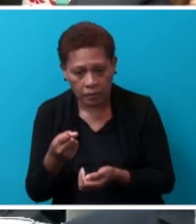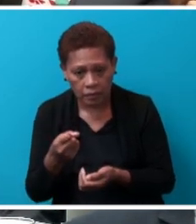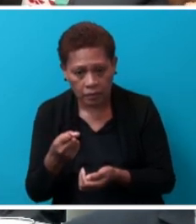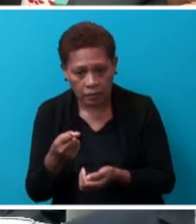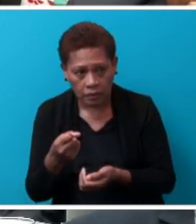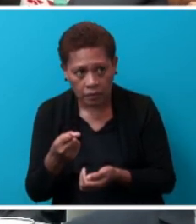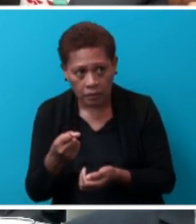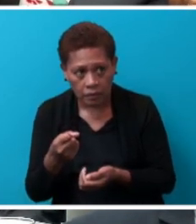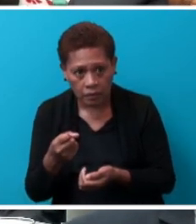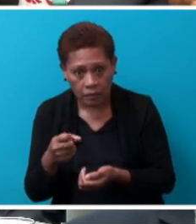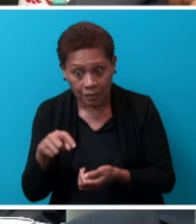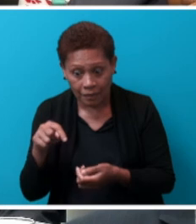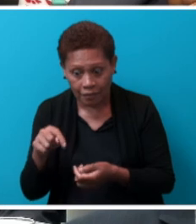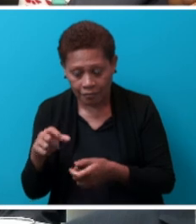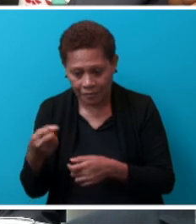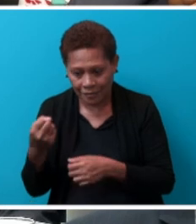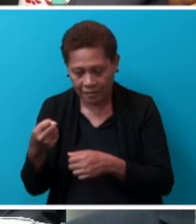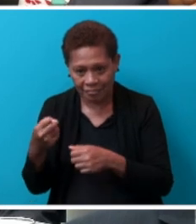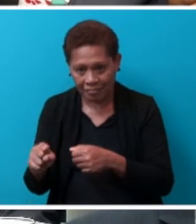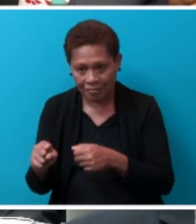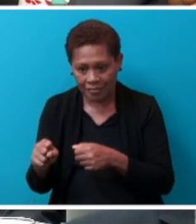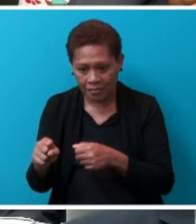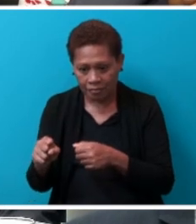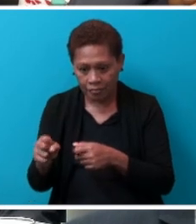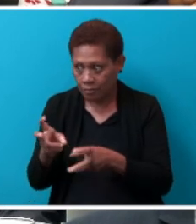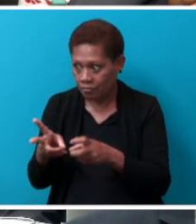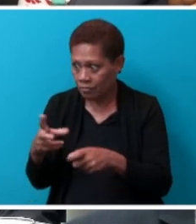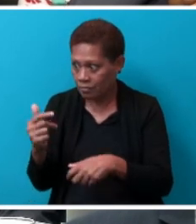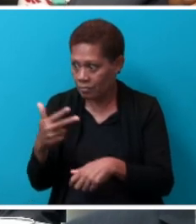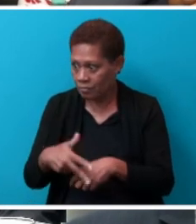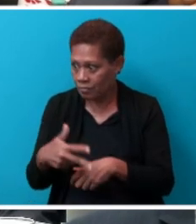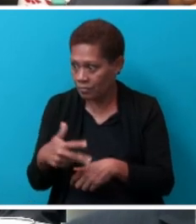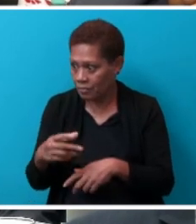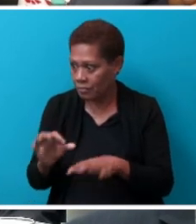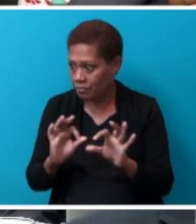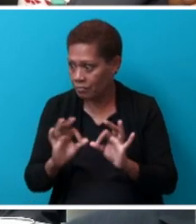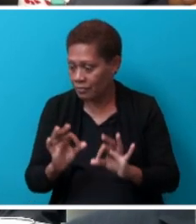There's no serious injuries. Everyone is a lot of them are under observation.